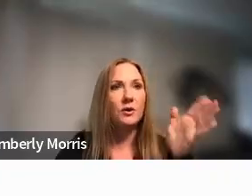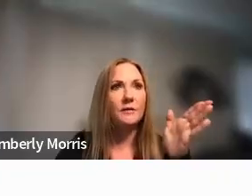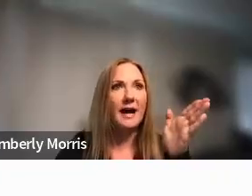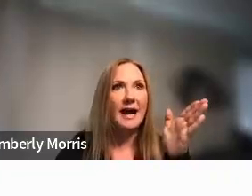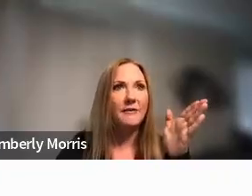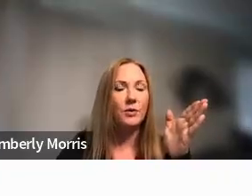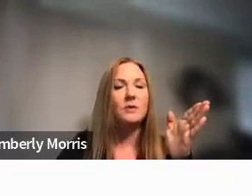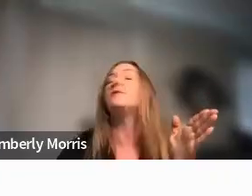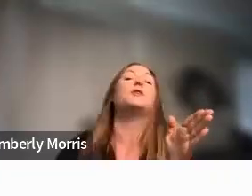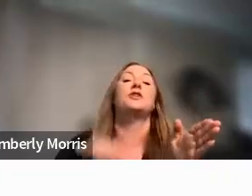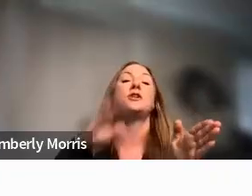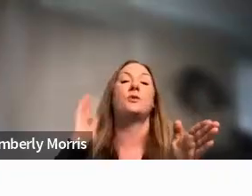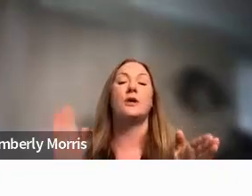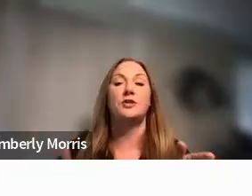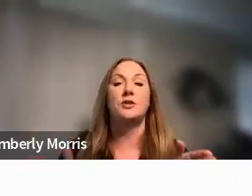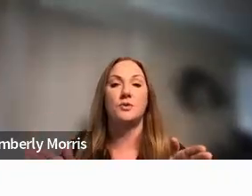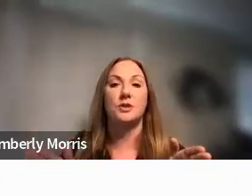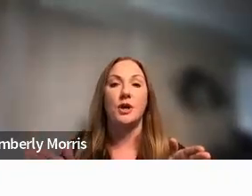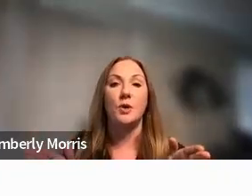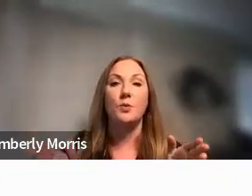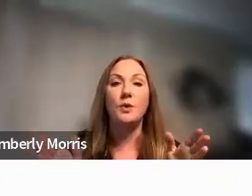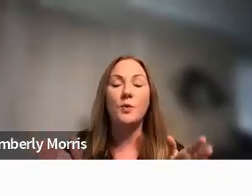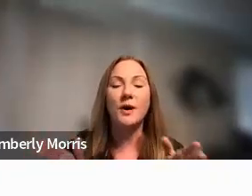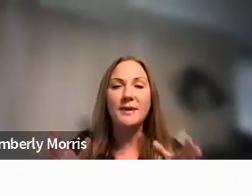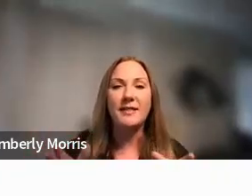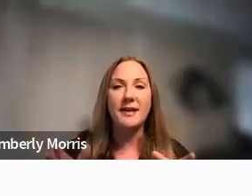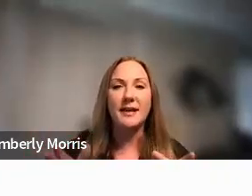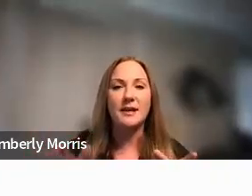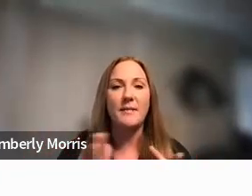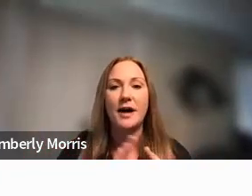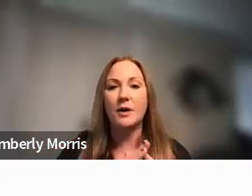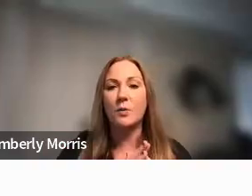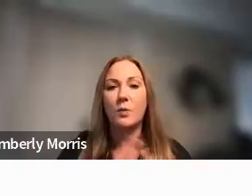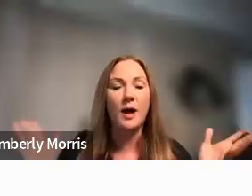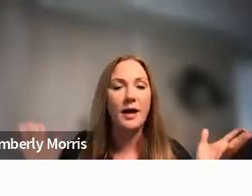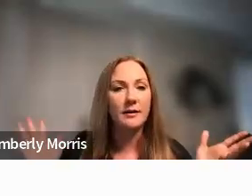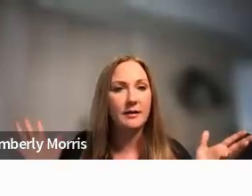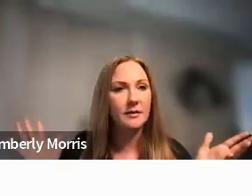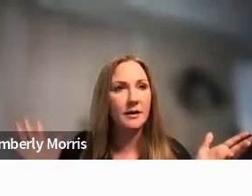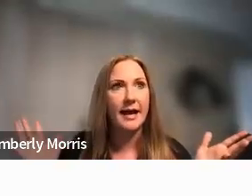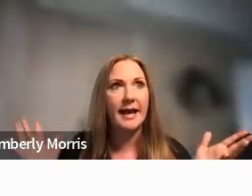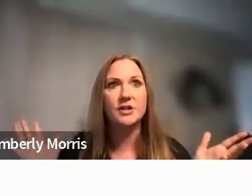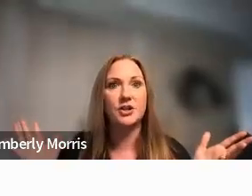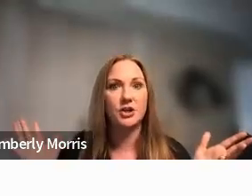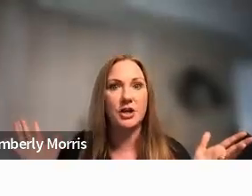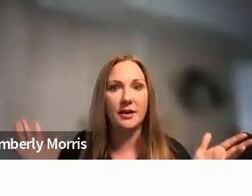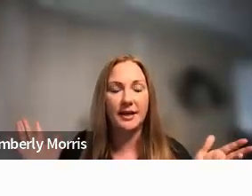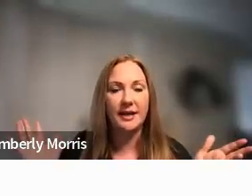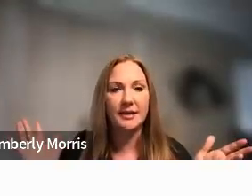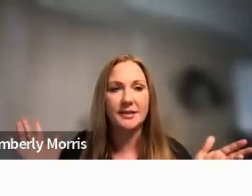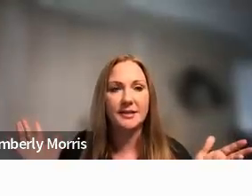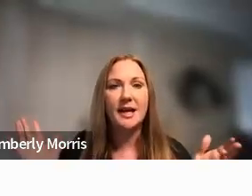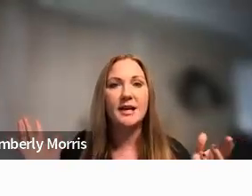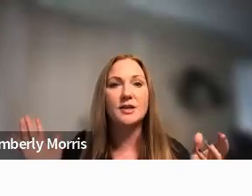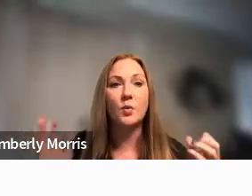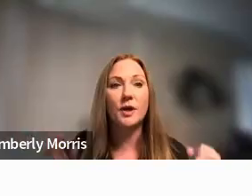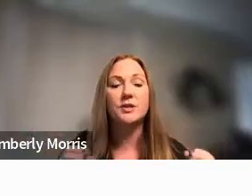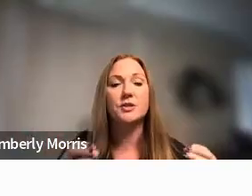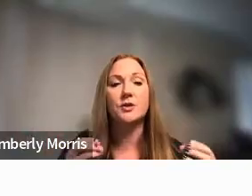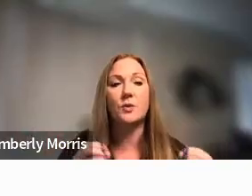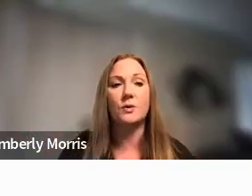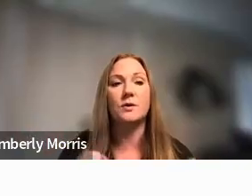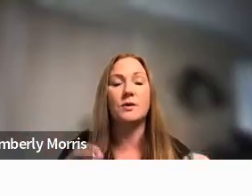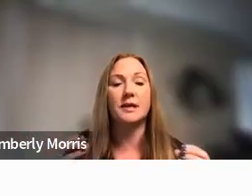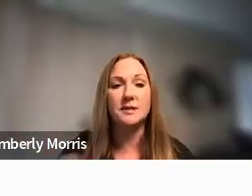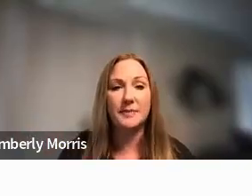just I have oral aversion or I don't. We want to be thinking, no matter what age the child is